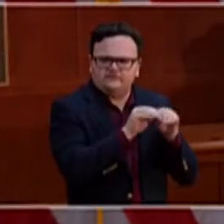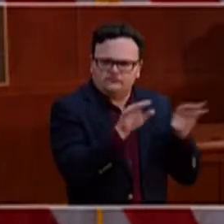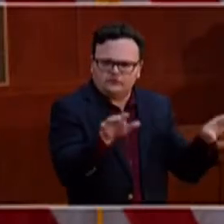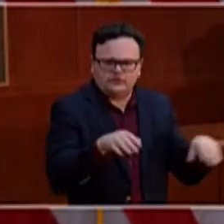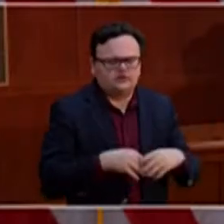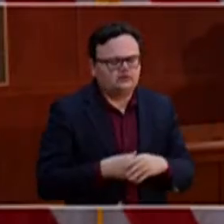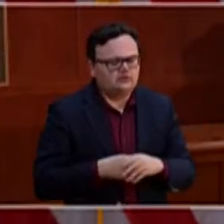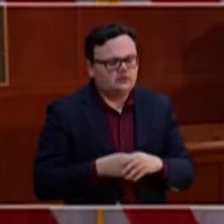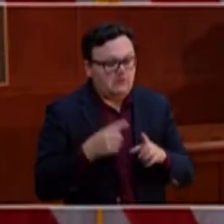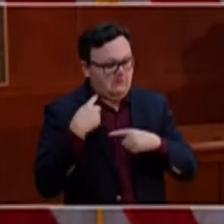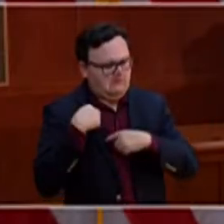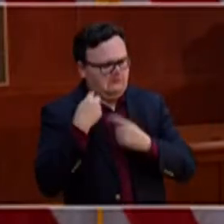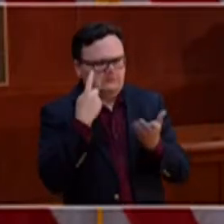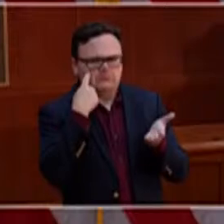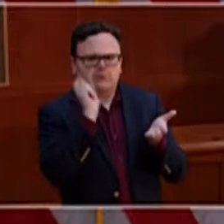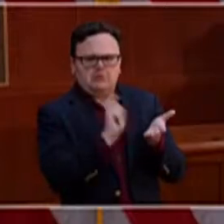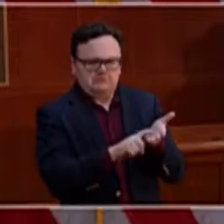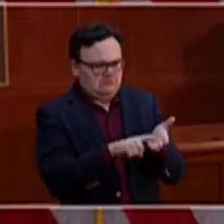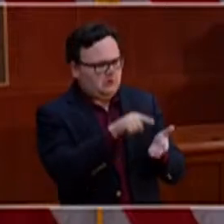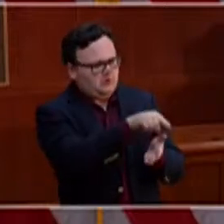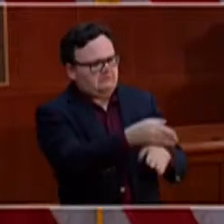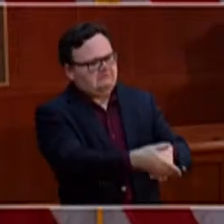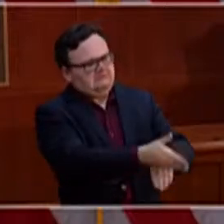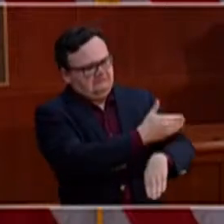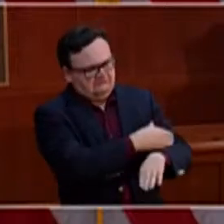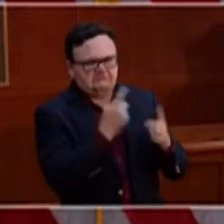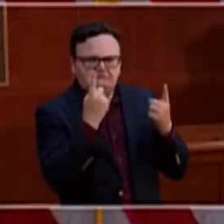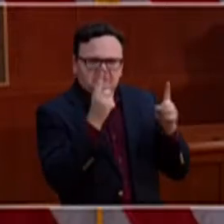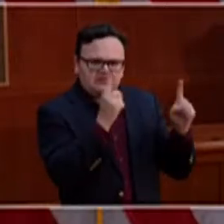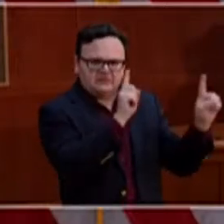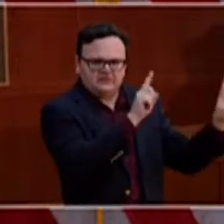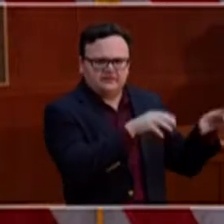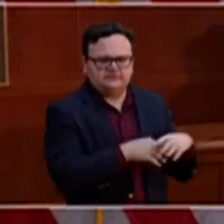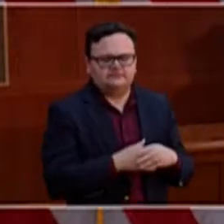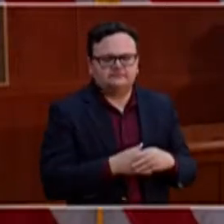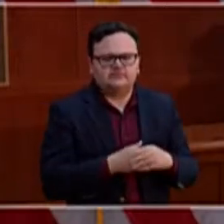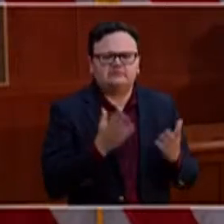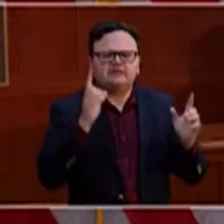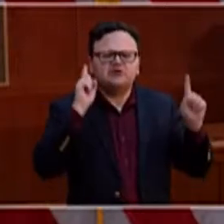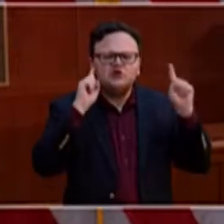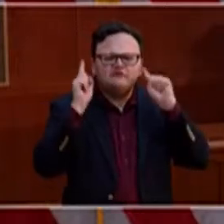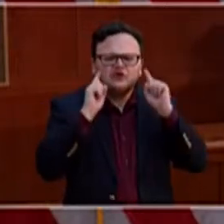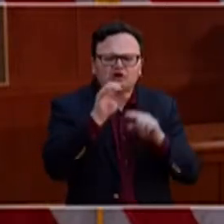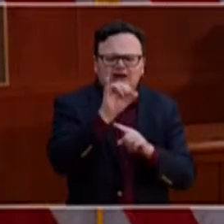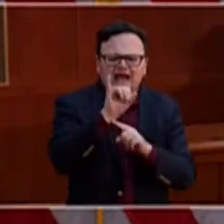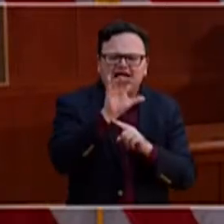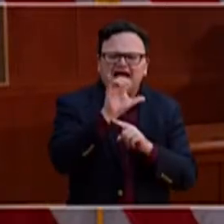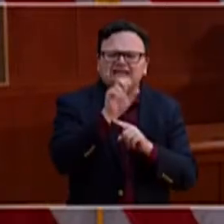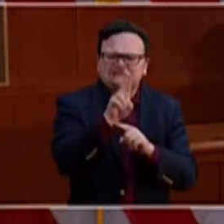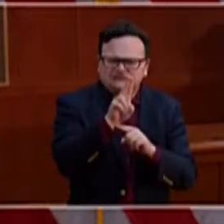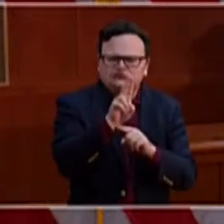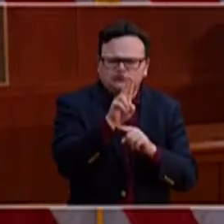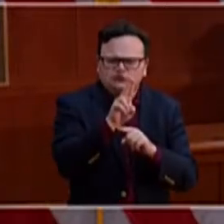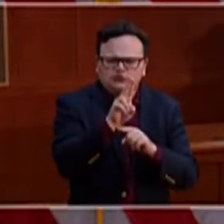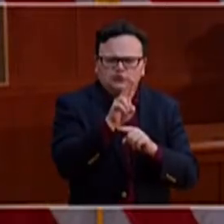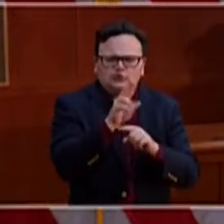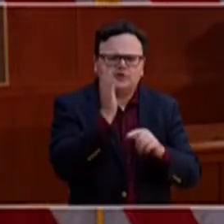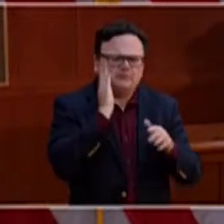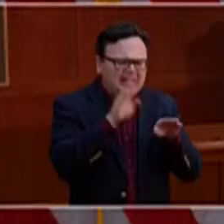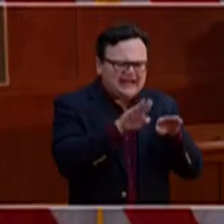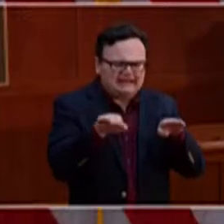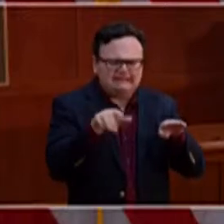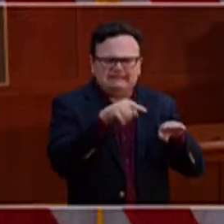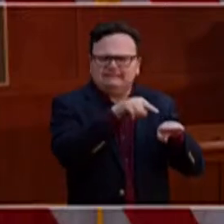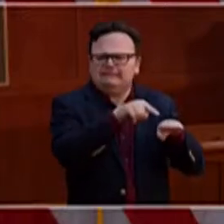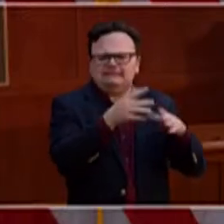lot of good success with it. You've heard different things about no ICU beds here or there, and I just think it's important to kind of